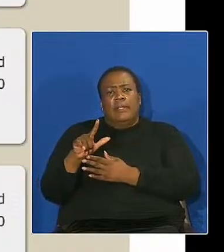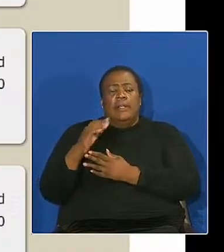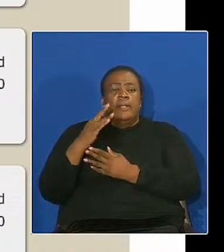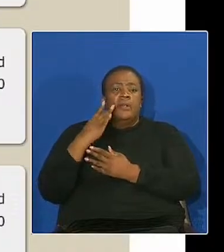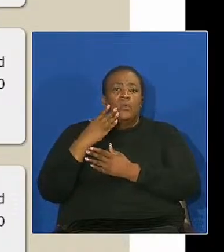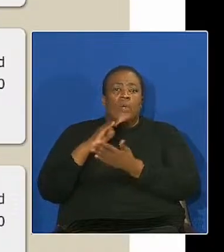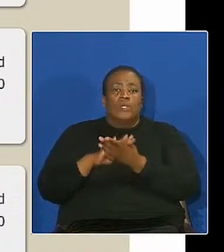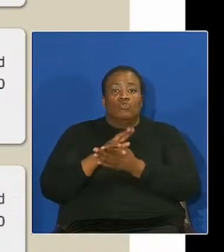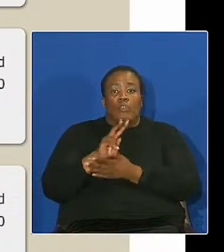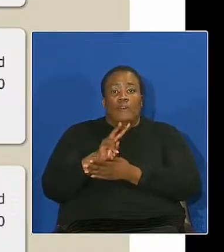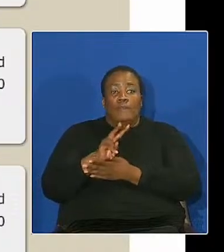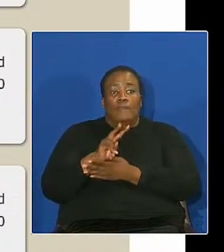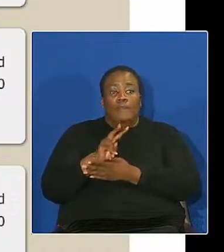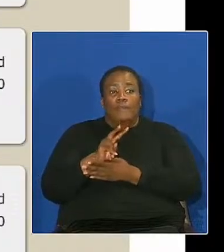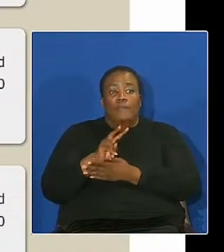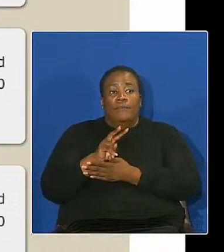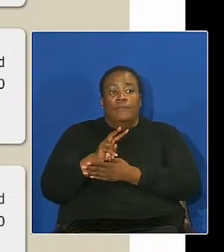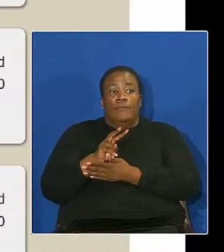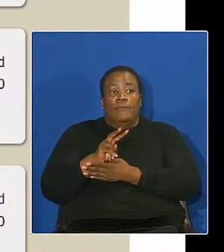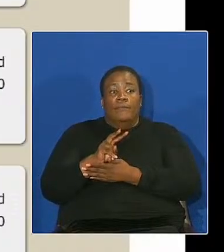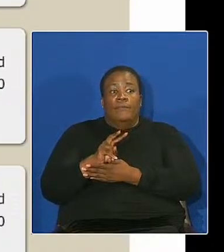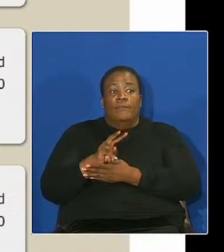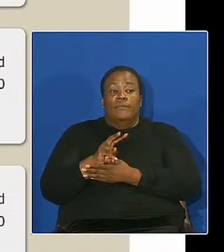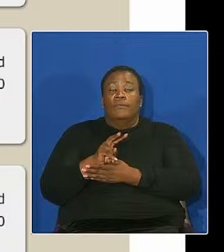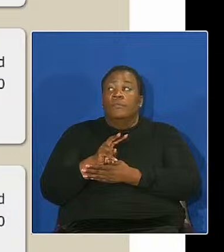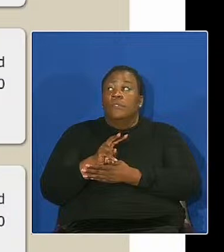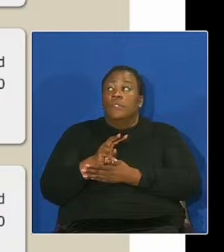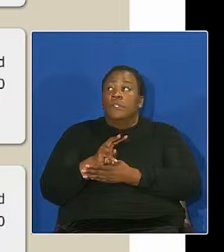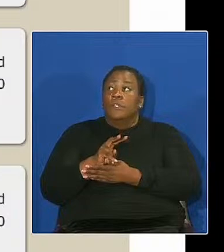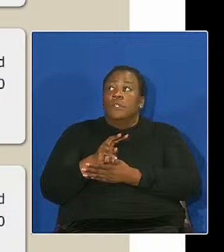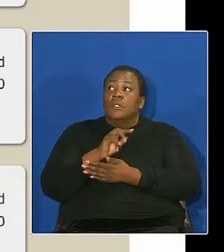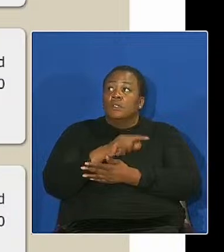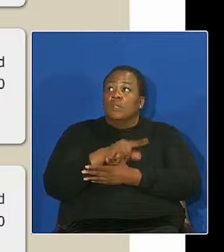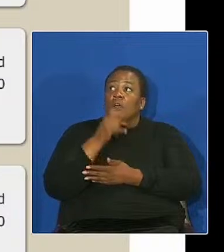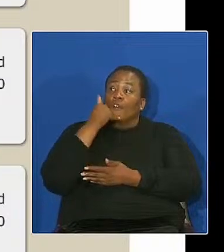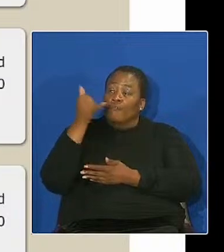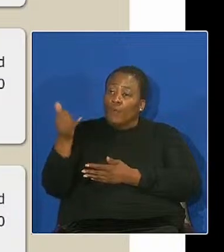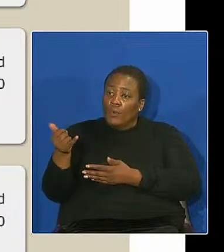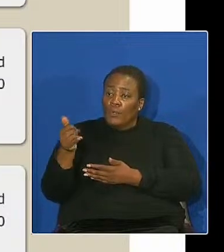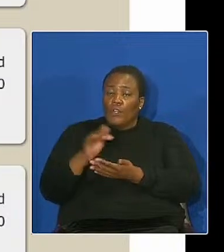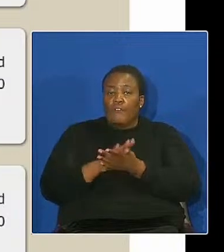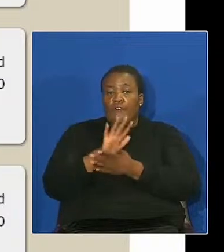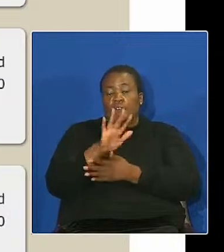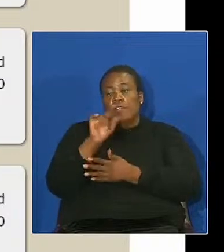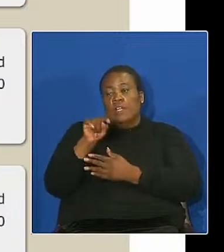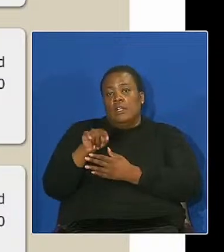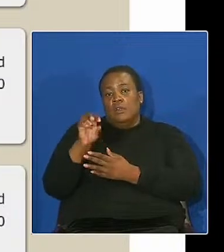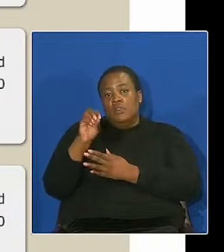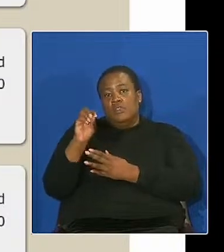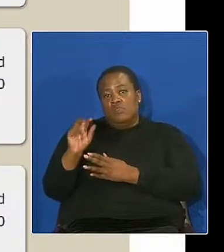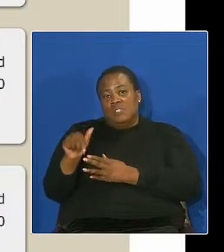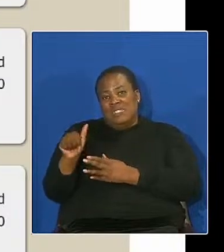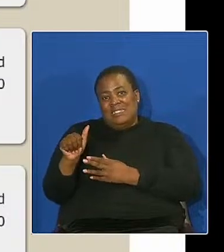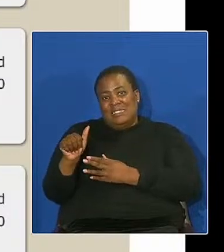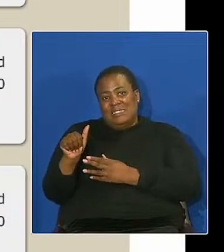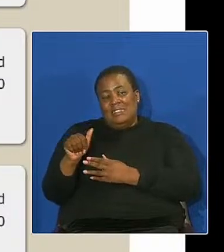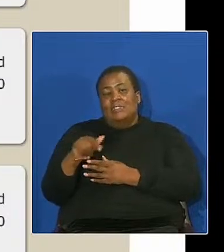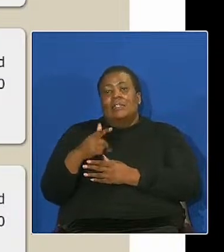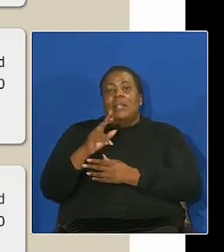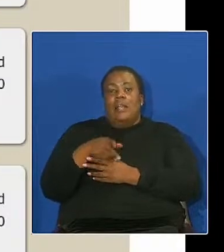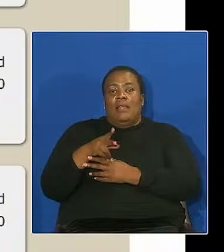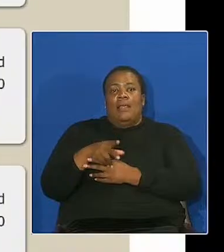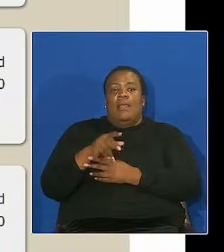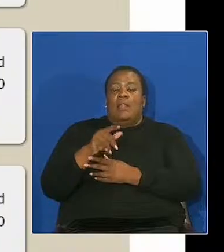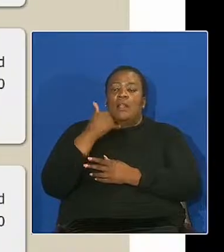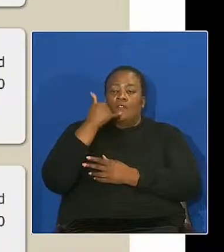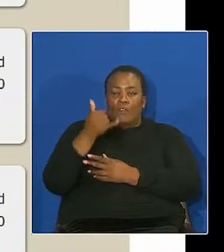then Mokgotsi is following it up with a call at 15:06 on the same date, and another